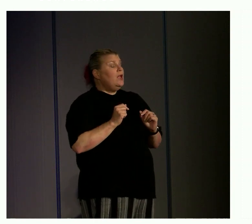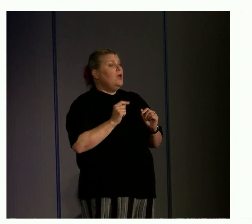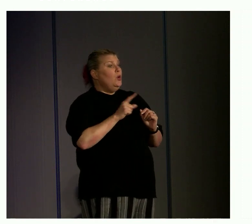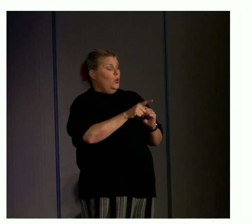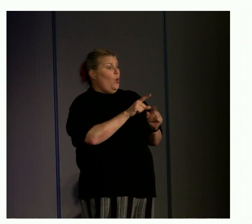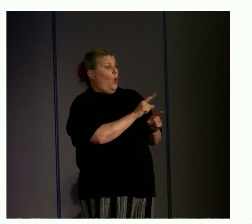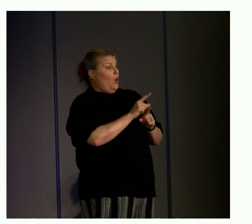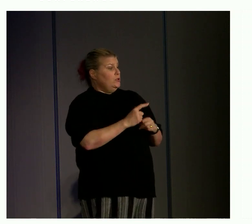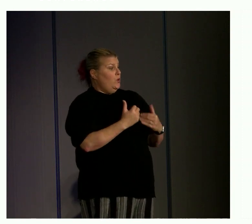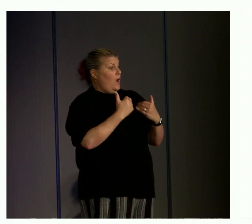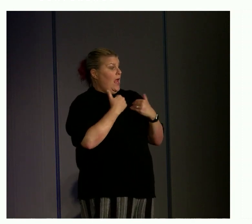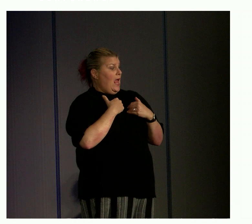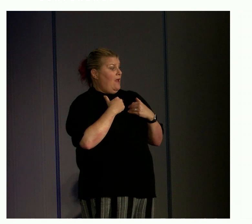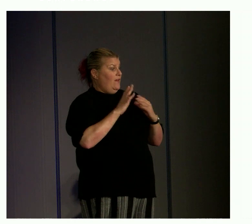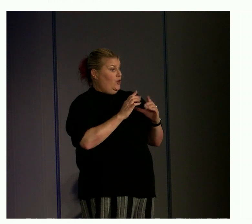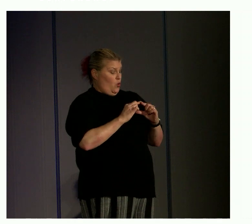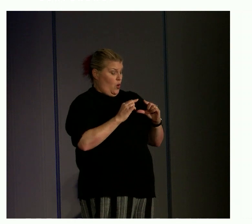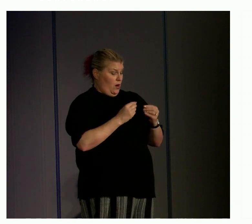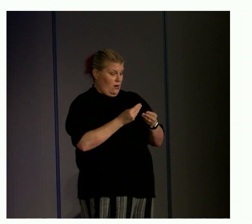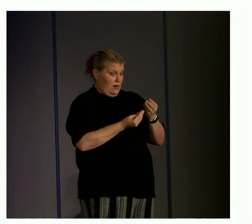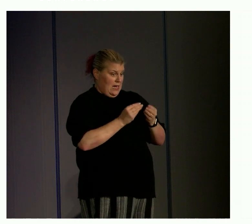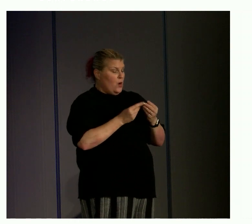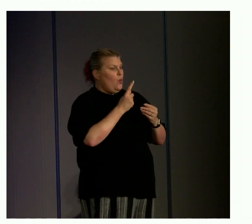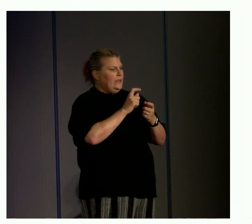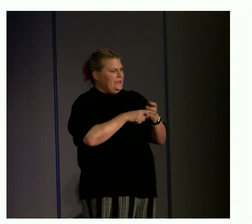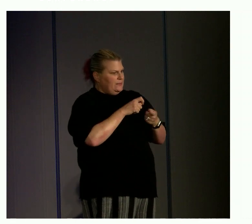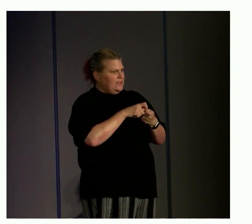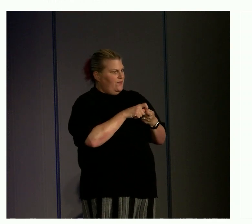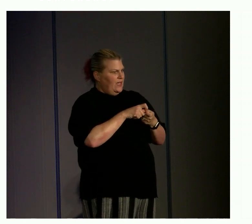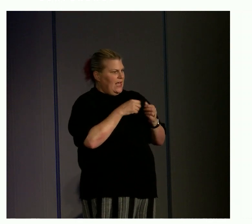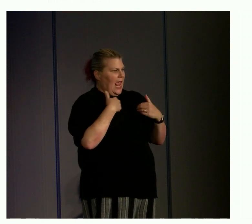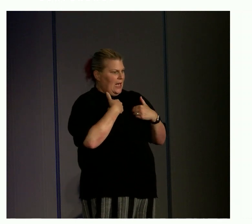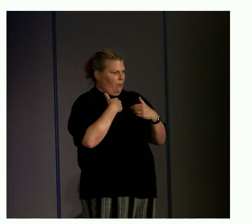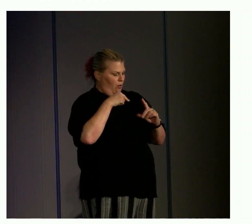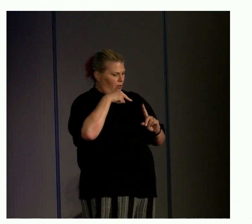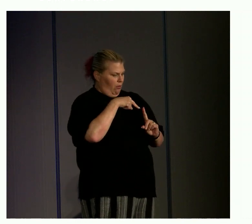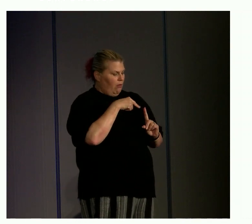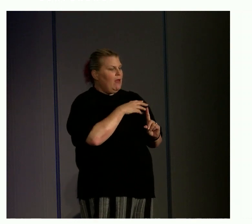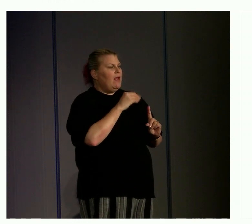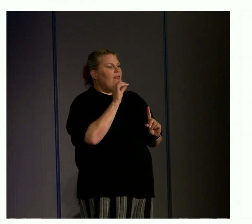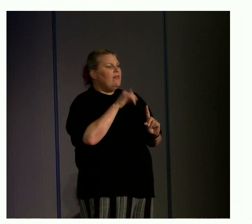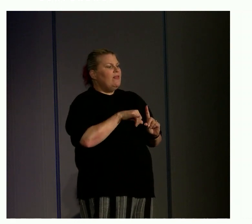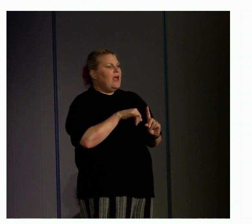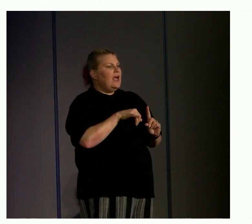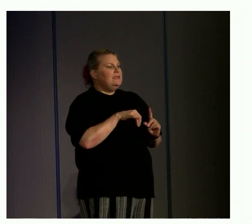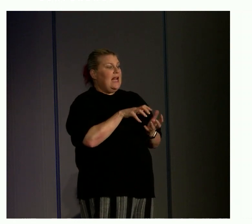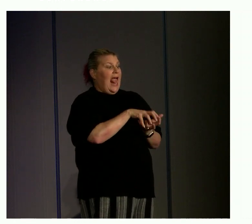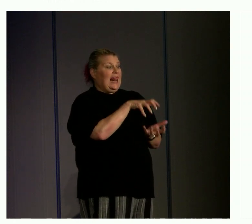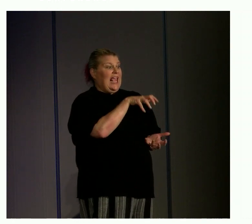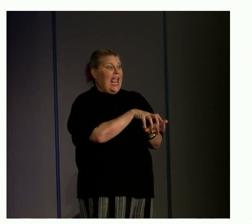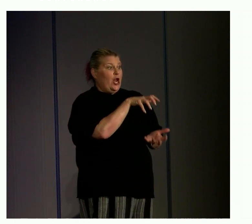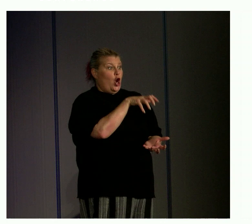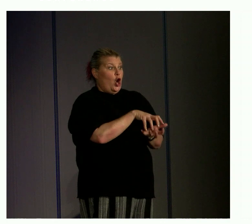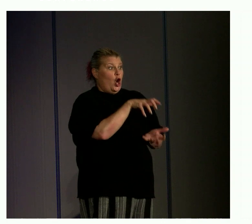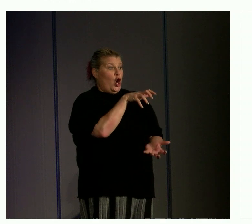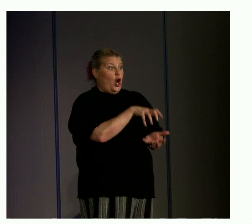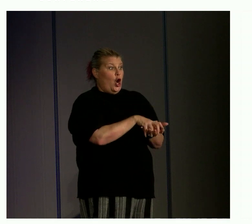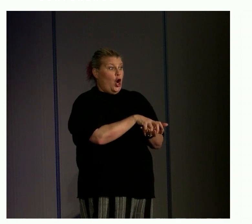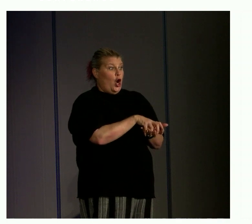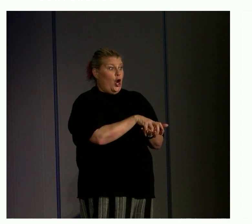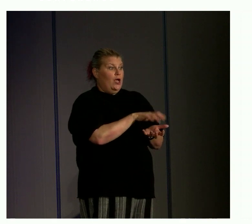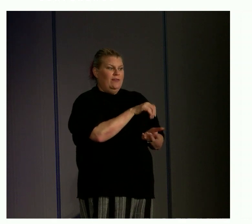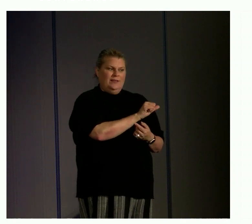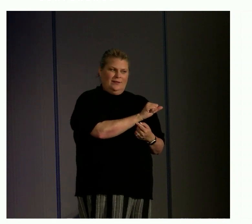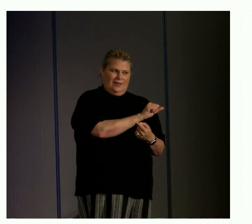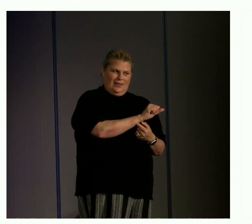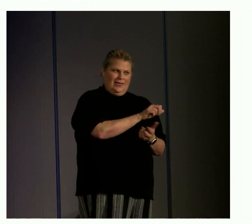also have in your hand one specific animal, and it's an alligator. So it starts with